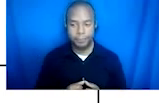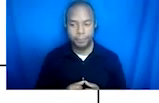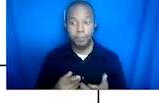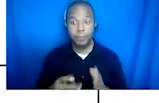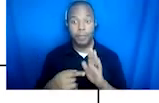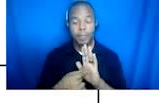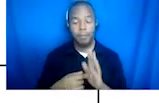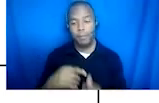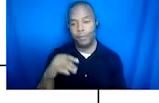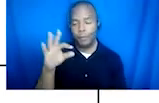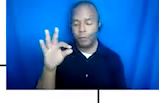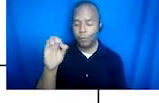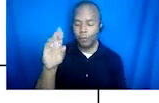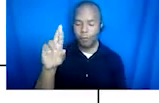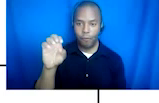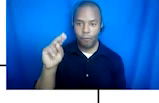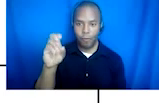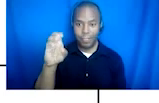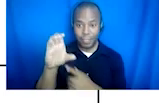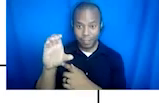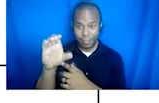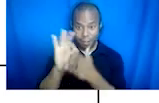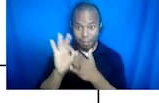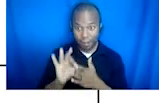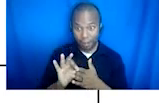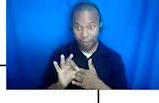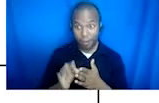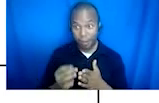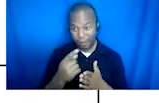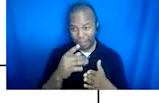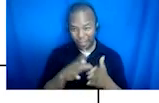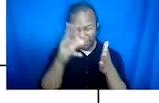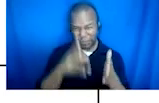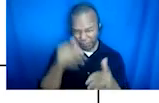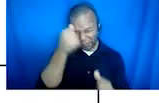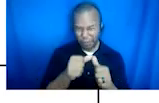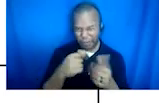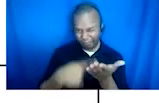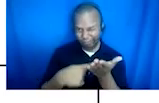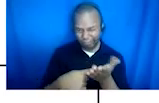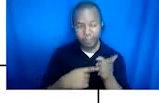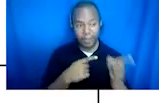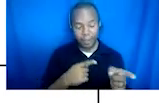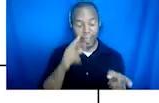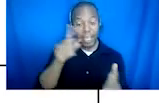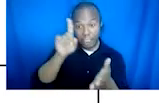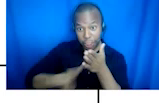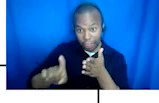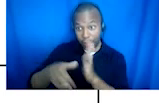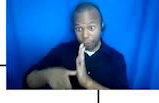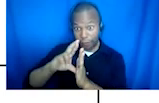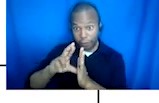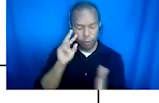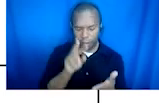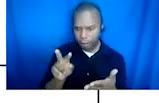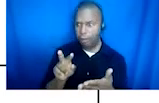accounting, he got so excited because the reviews of that instructor were so positive, you know, about how you feel that you